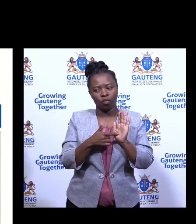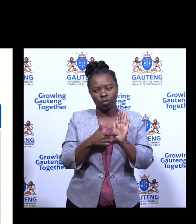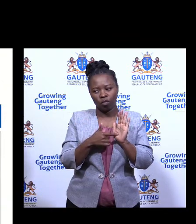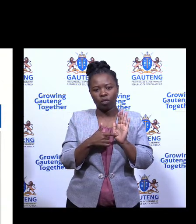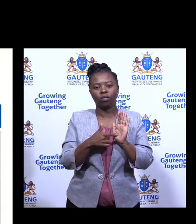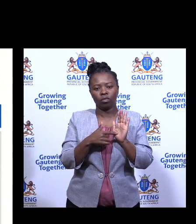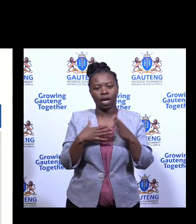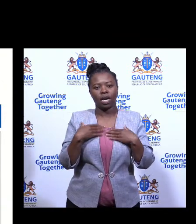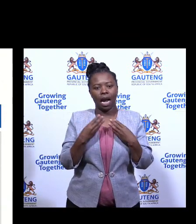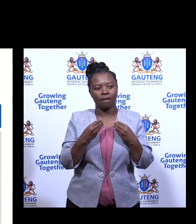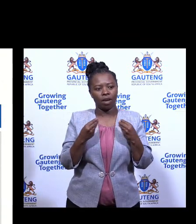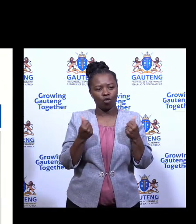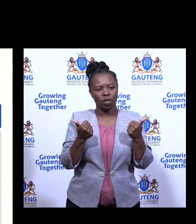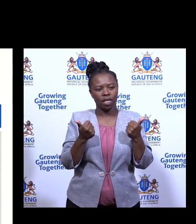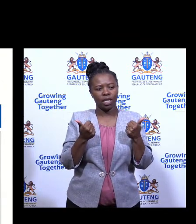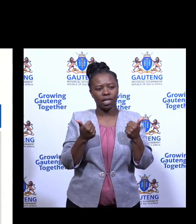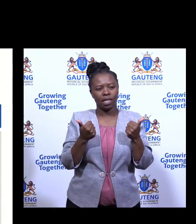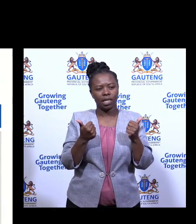The recoveries, no, this,